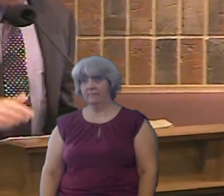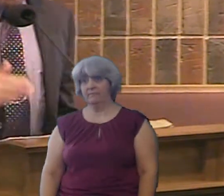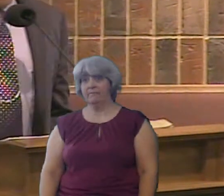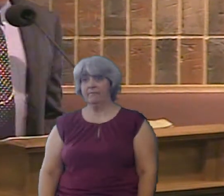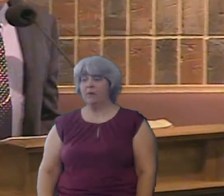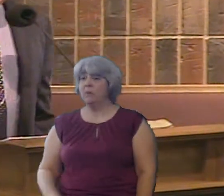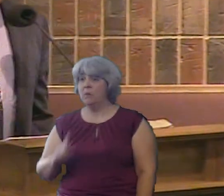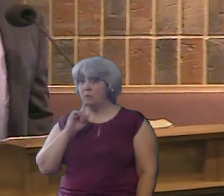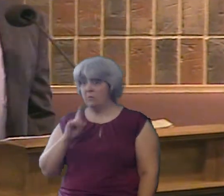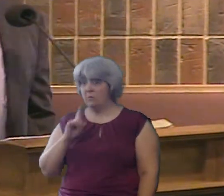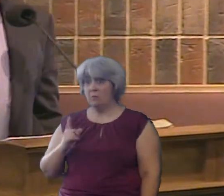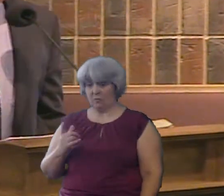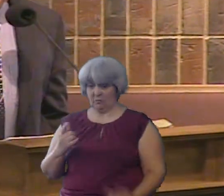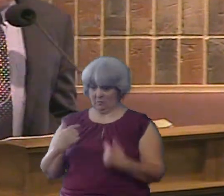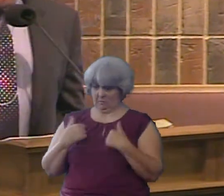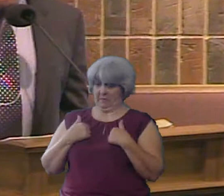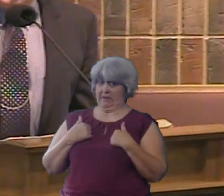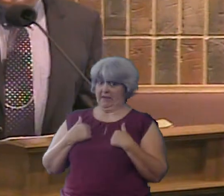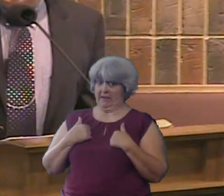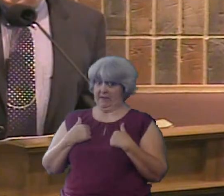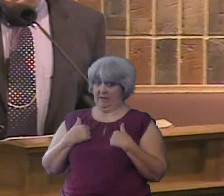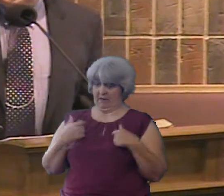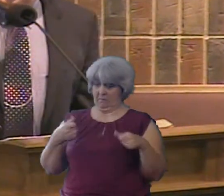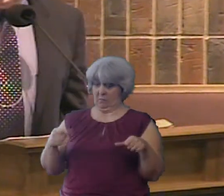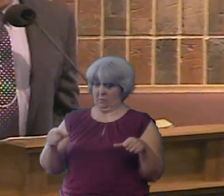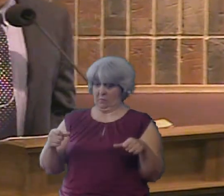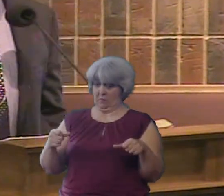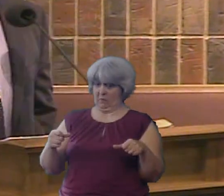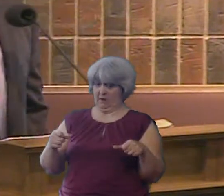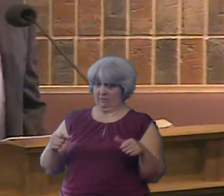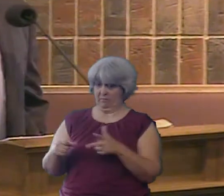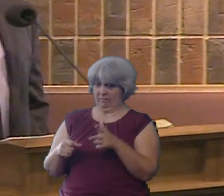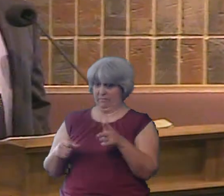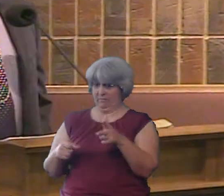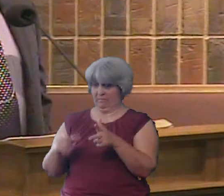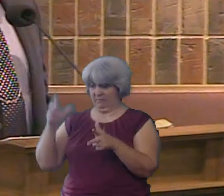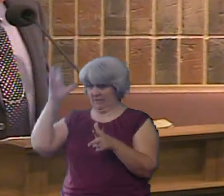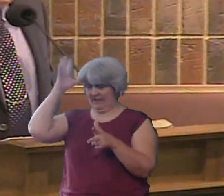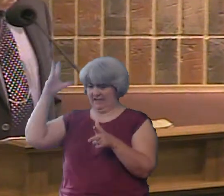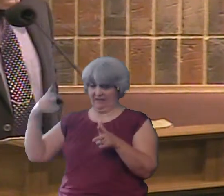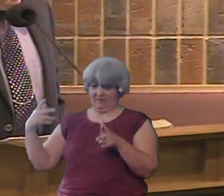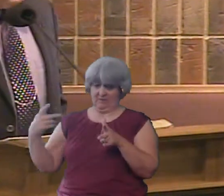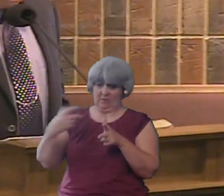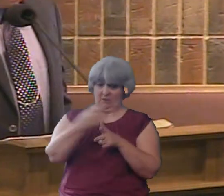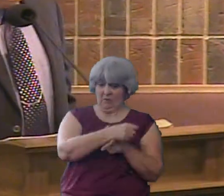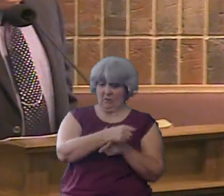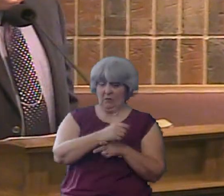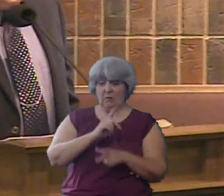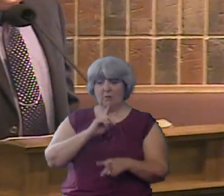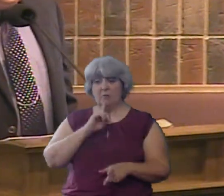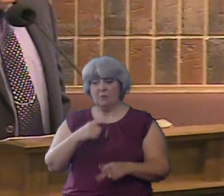Things could have been a little different last time I was on the Blue Ridge Parkway. I'm aware of that.